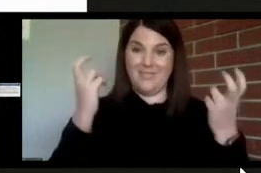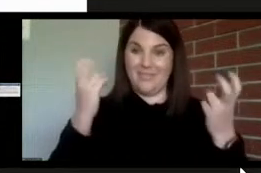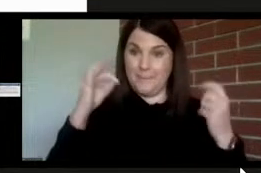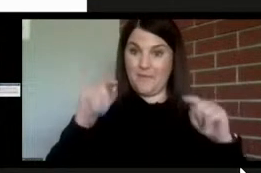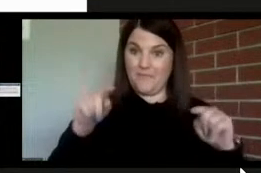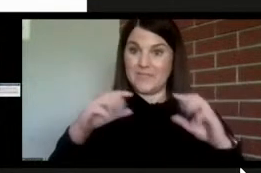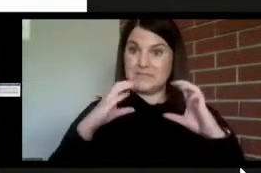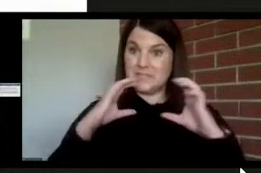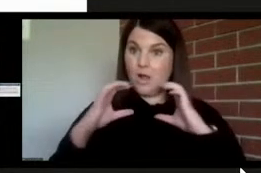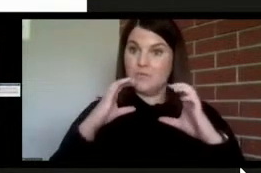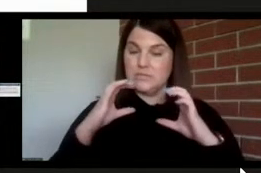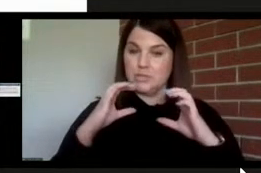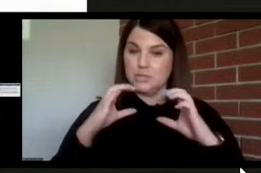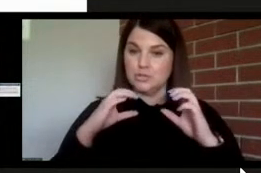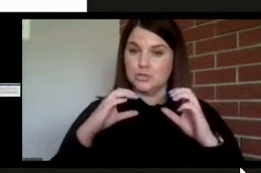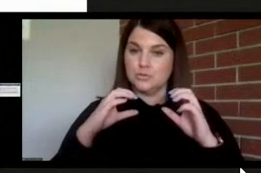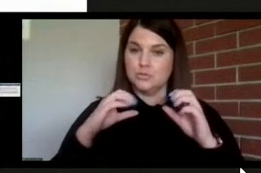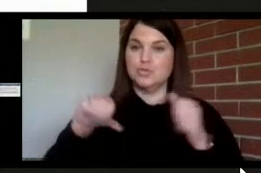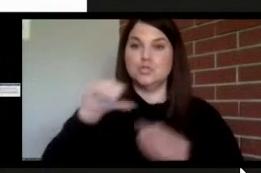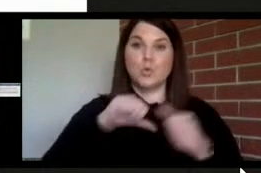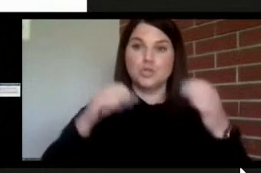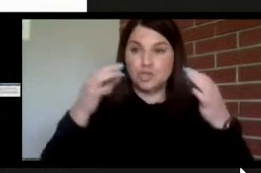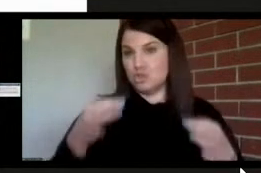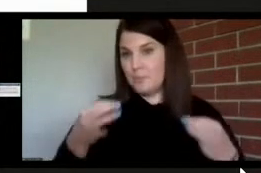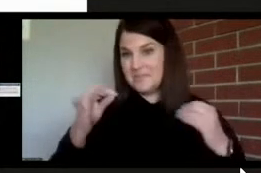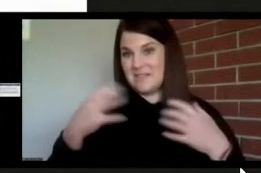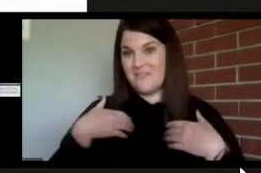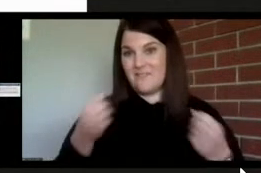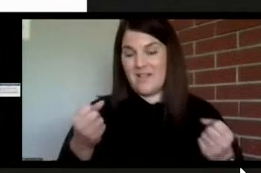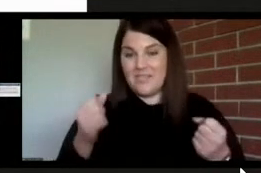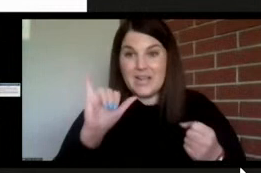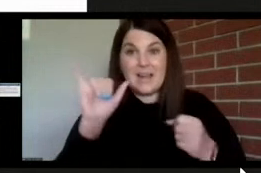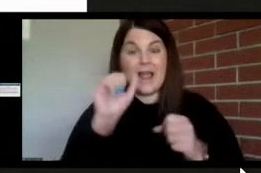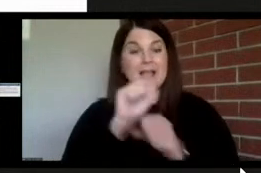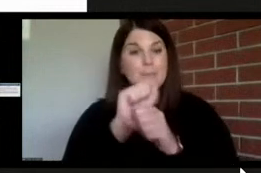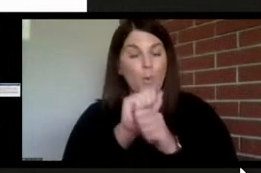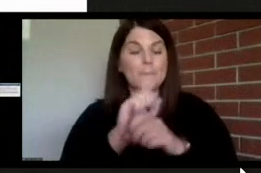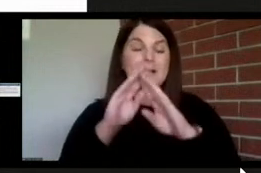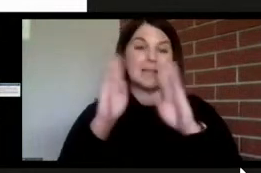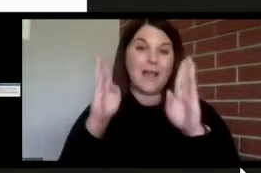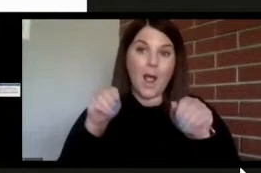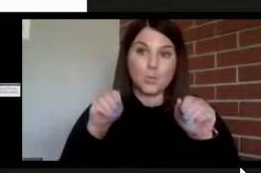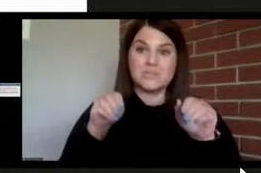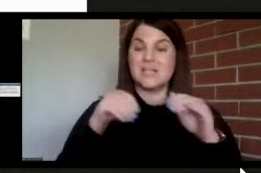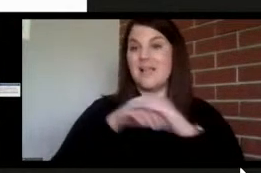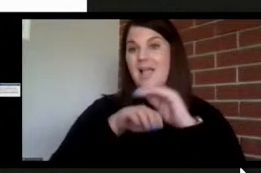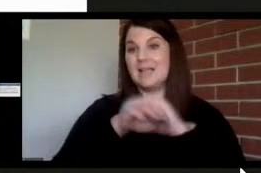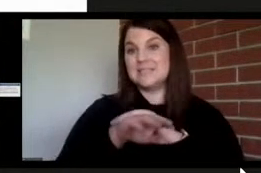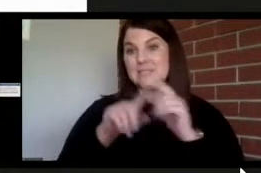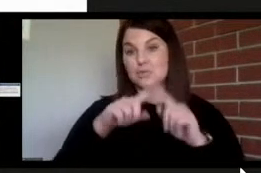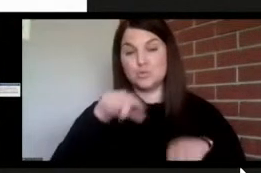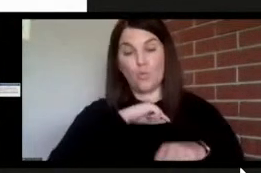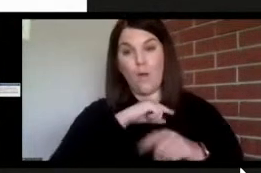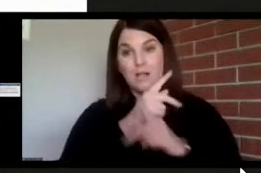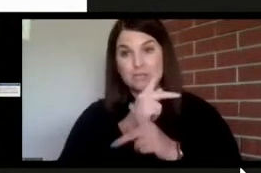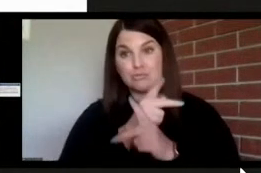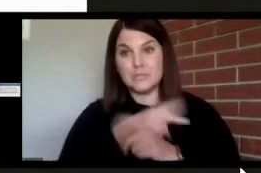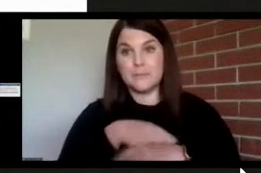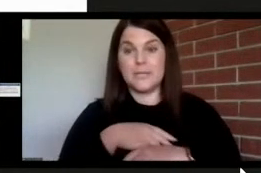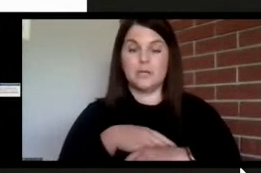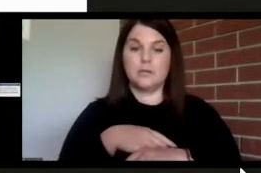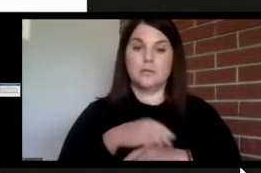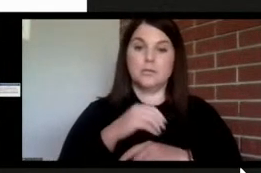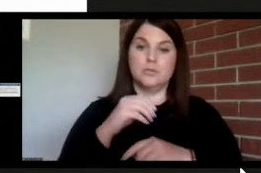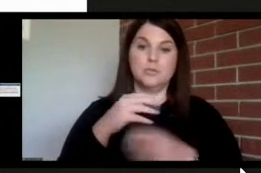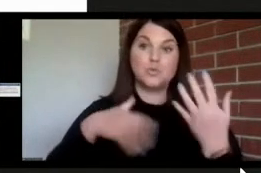conversation, social determinants of health. So things like employment, housing, access to quality treatment, social